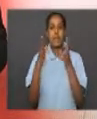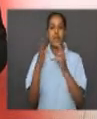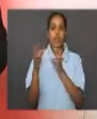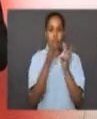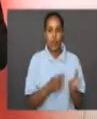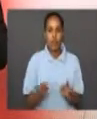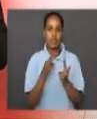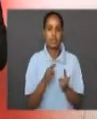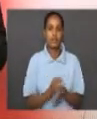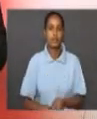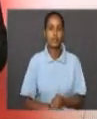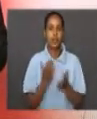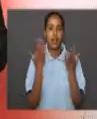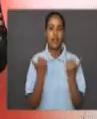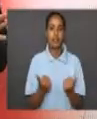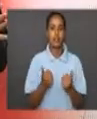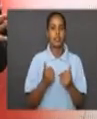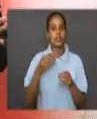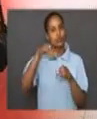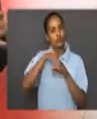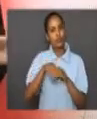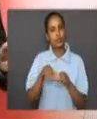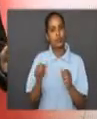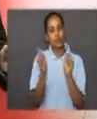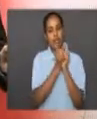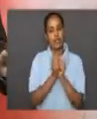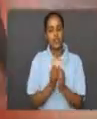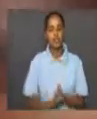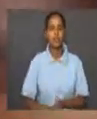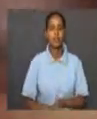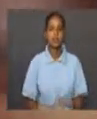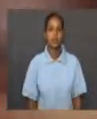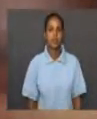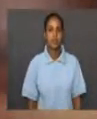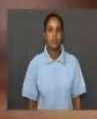ways. Let us go through them together.